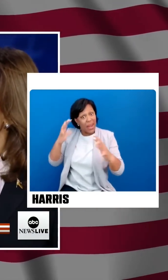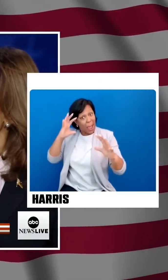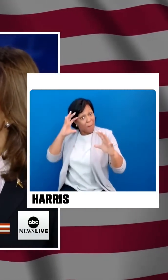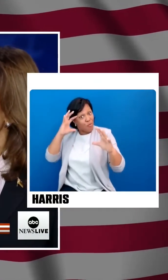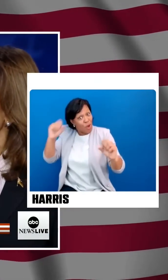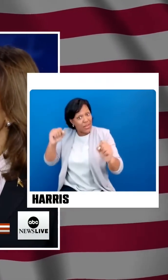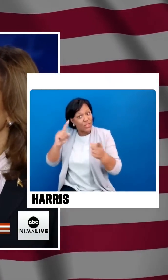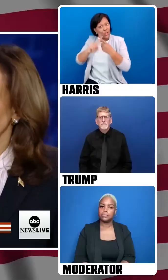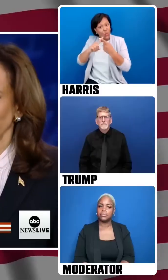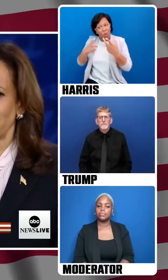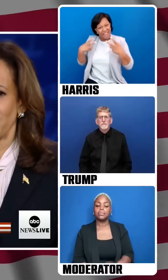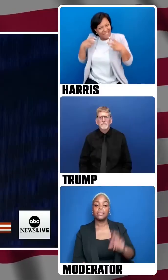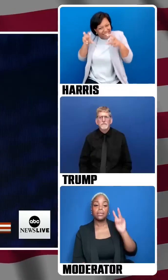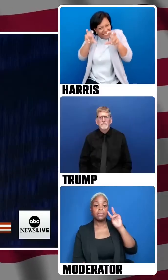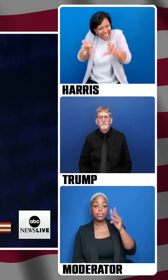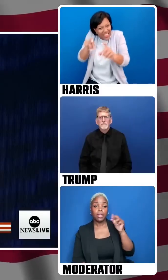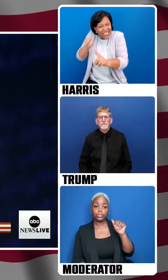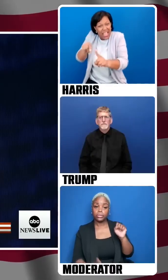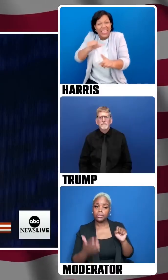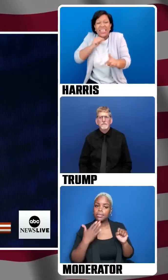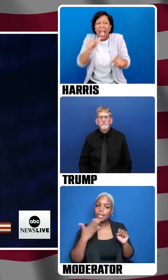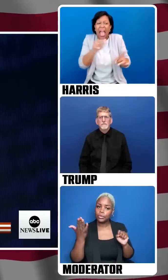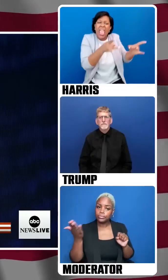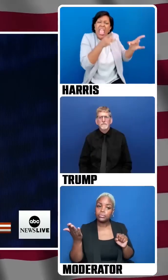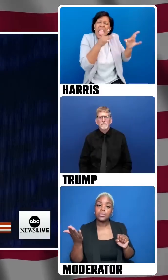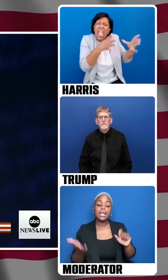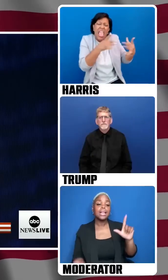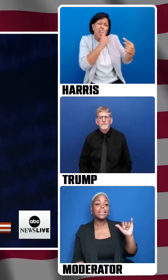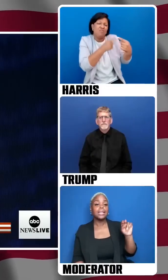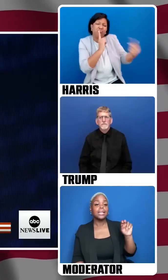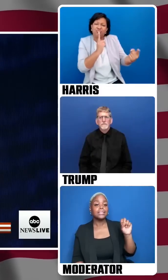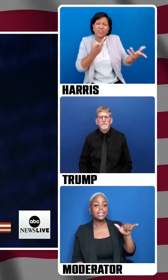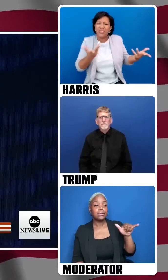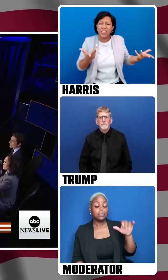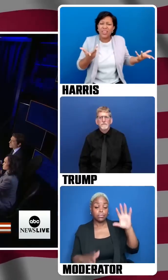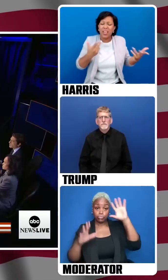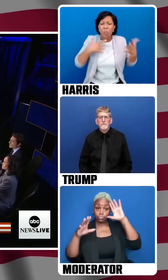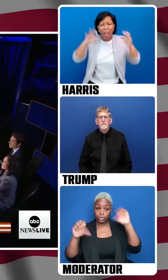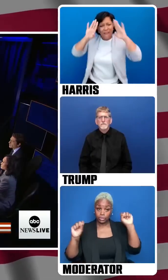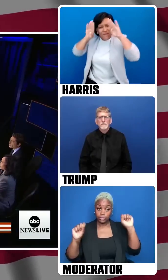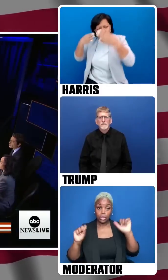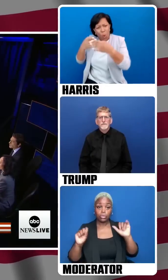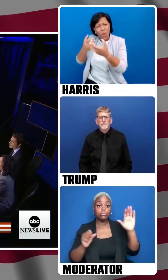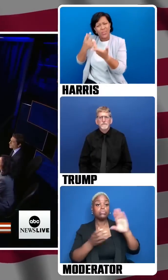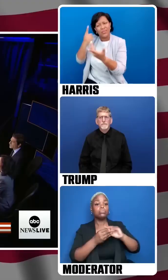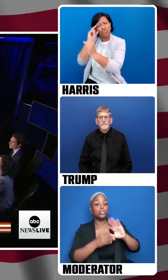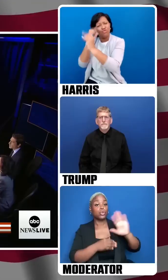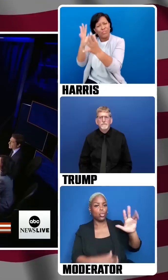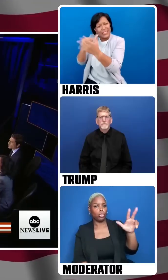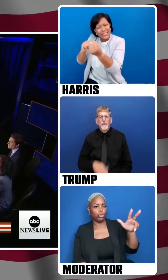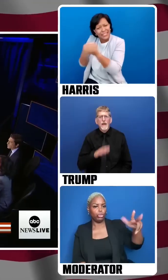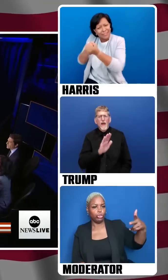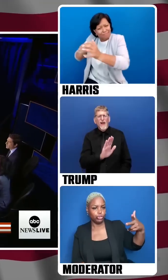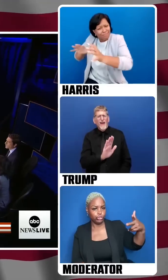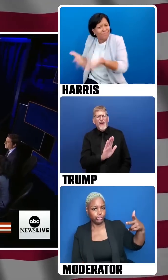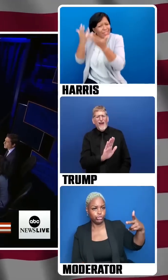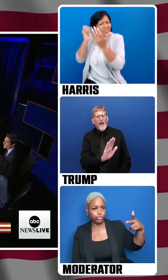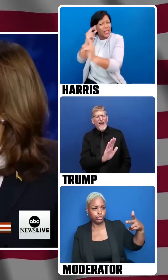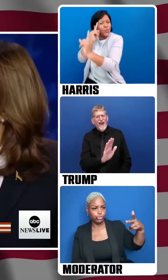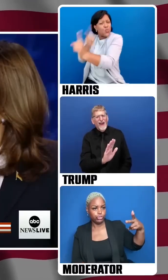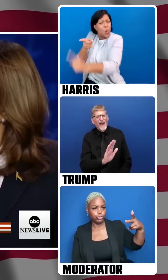Harris, thank you. Lindsay? President Trump, this is now your third time. This is the most divisive